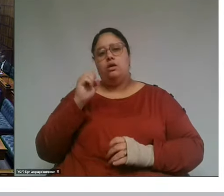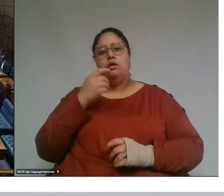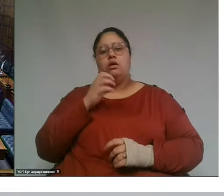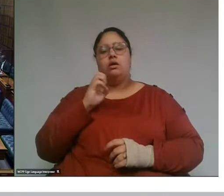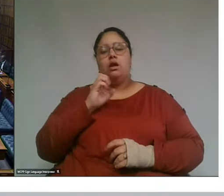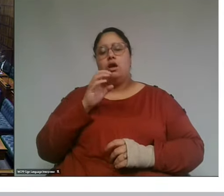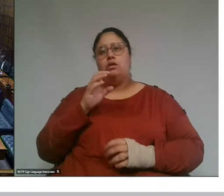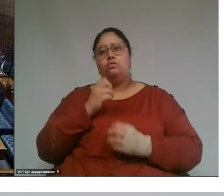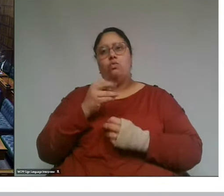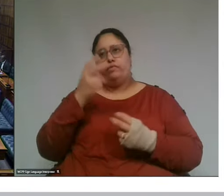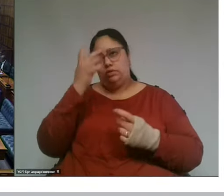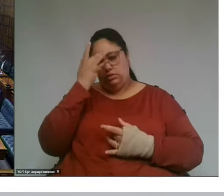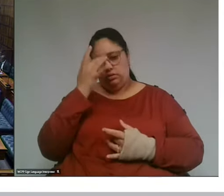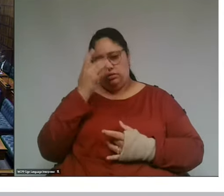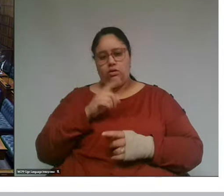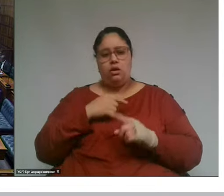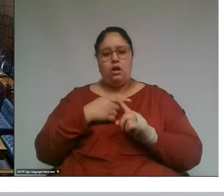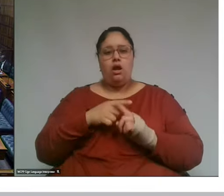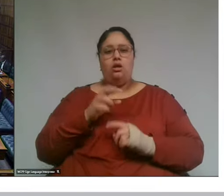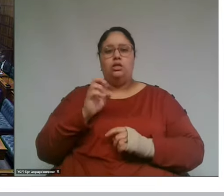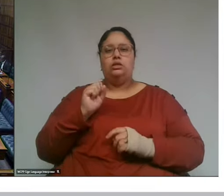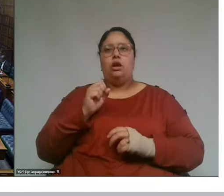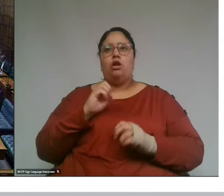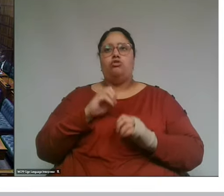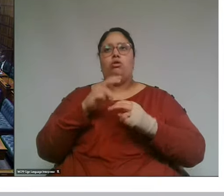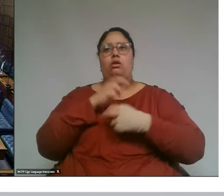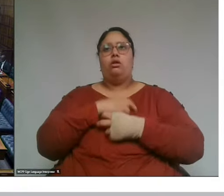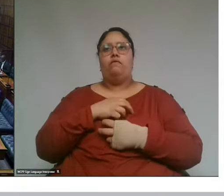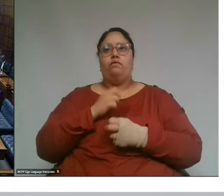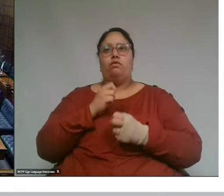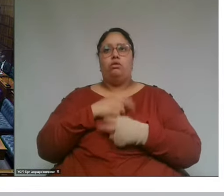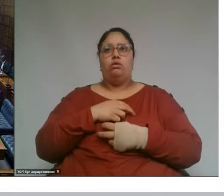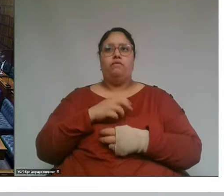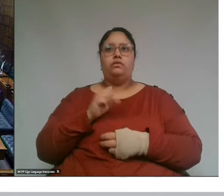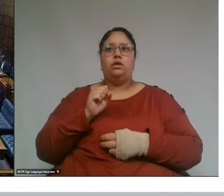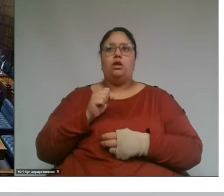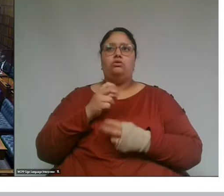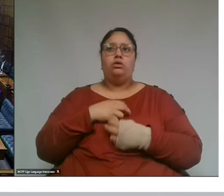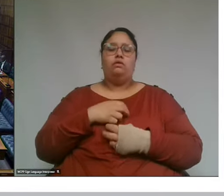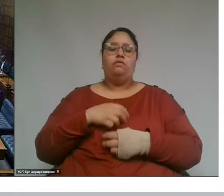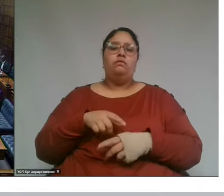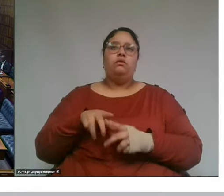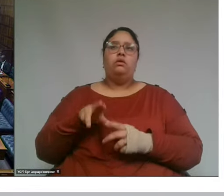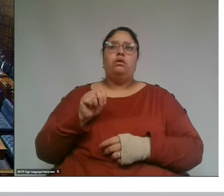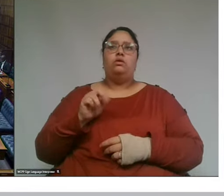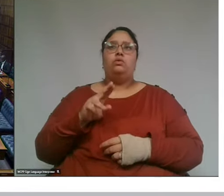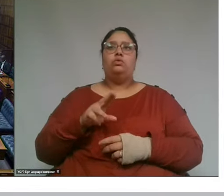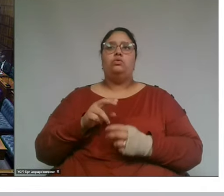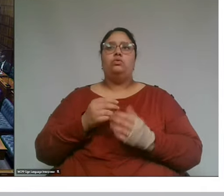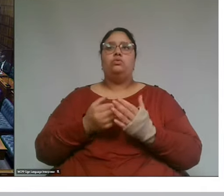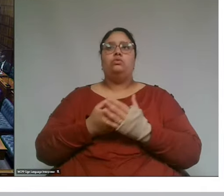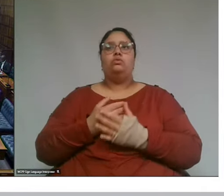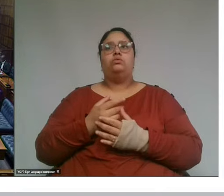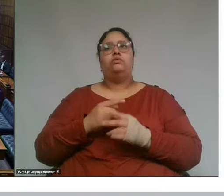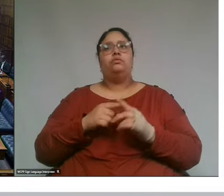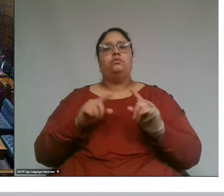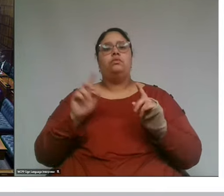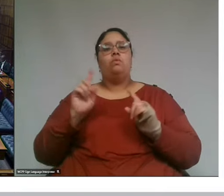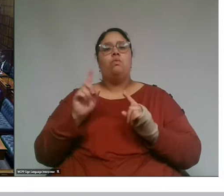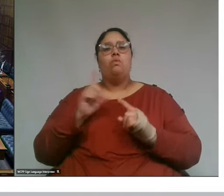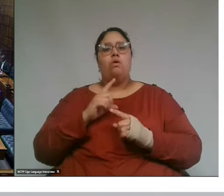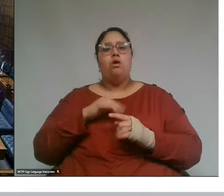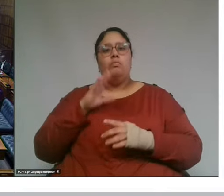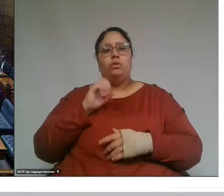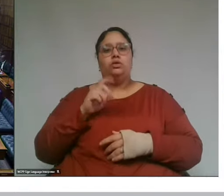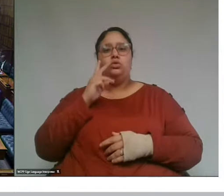a railway point of view but it's completely un unused so what do you what why do you